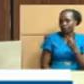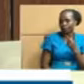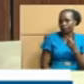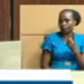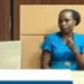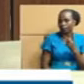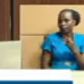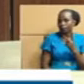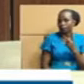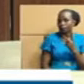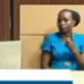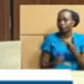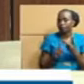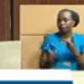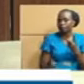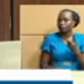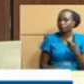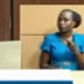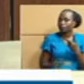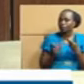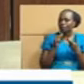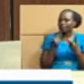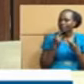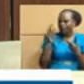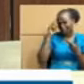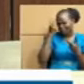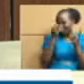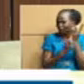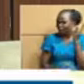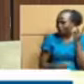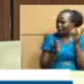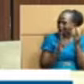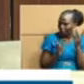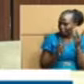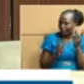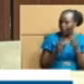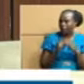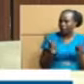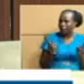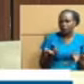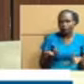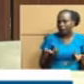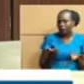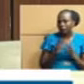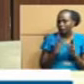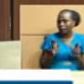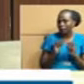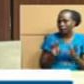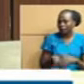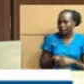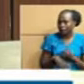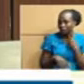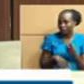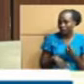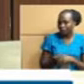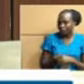is that it's not about saying that government is poor, but the unreadiness that exhibited